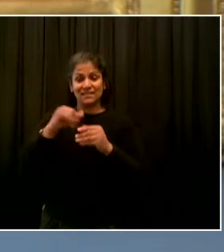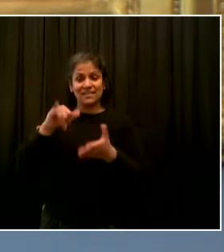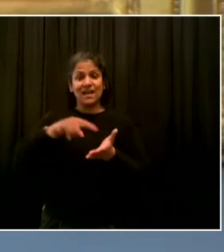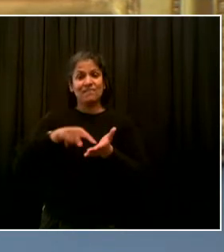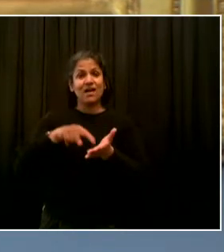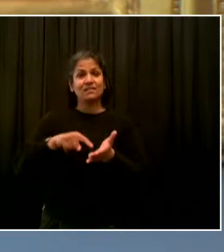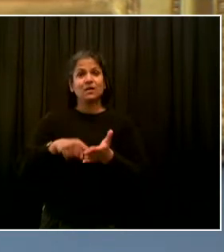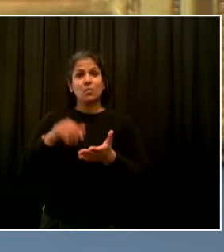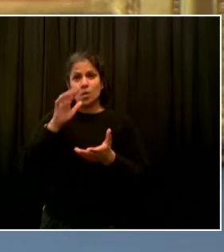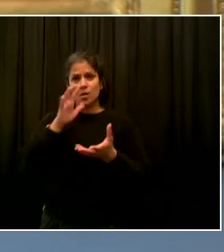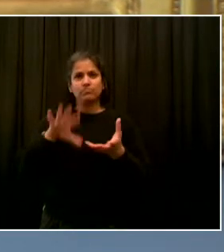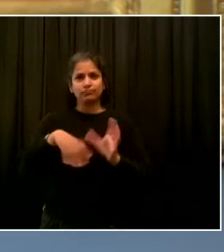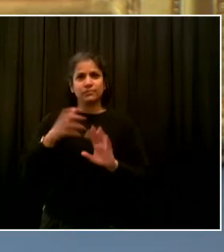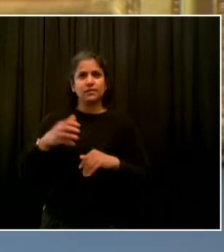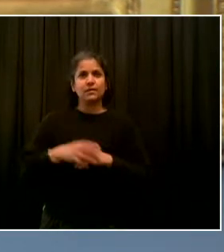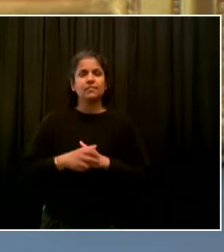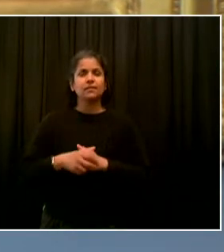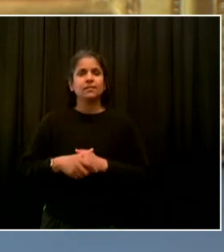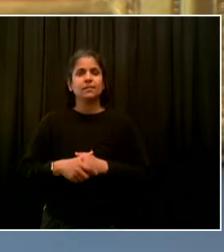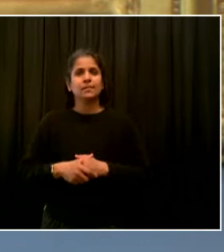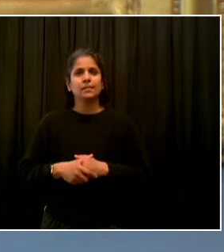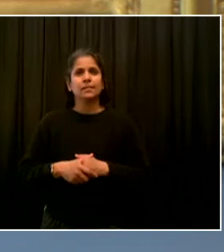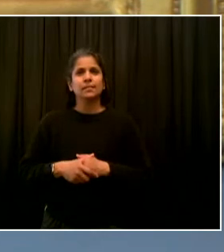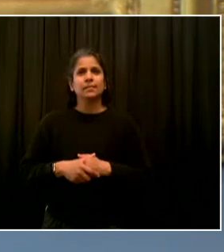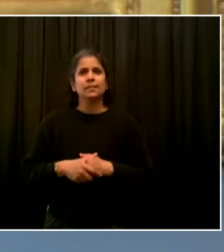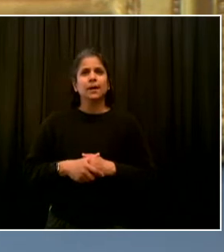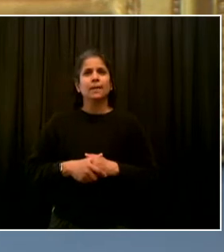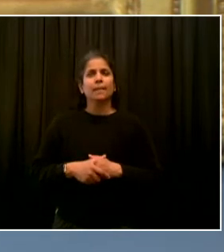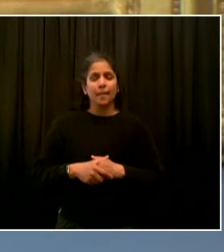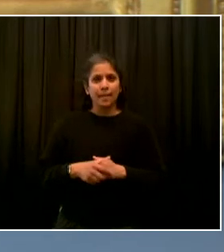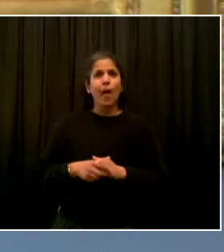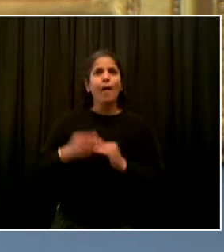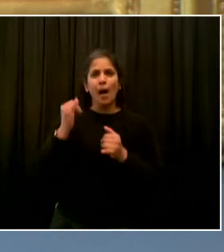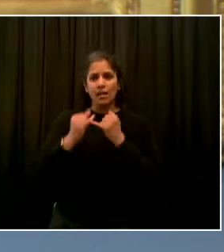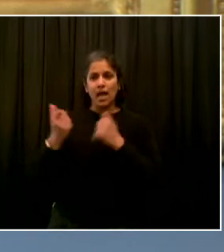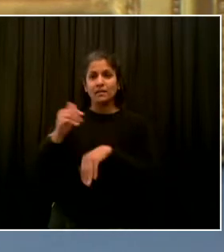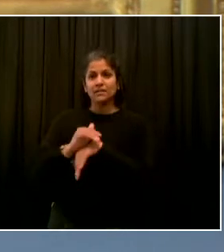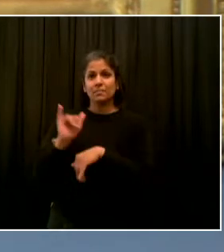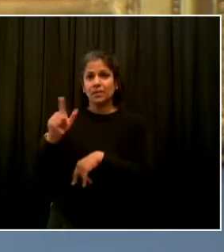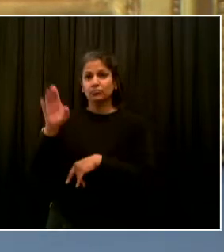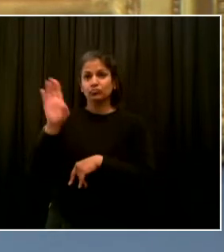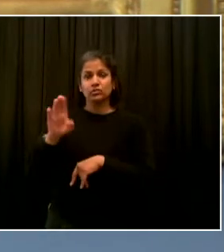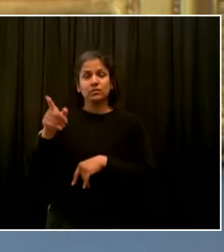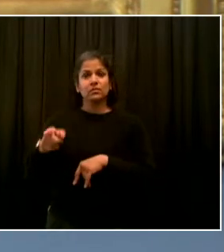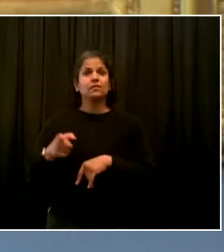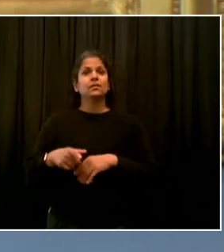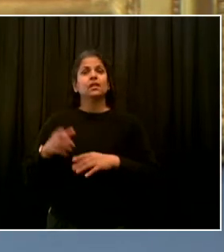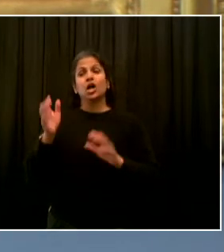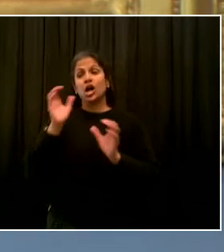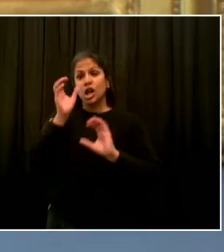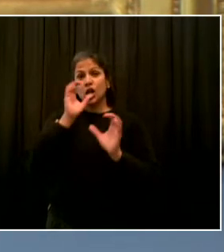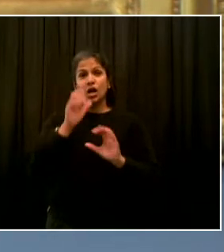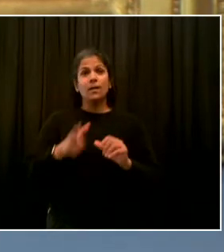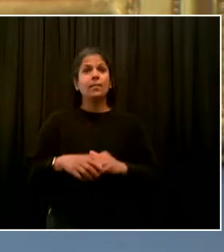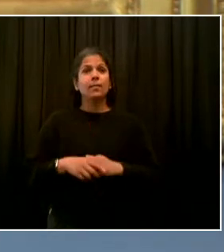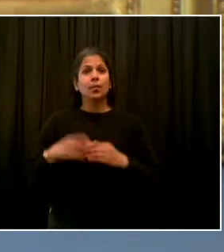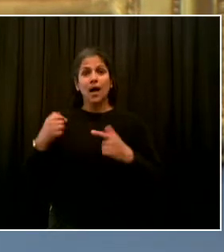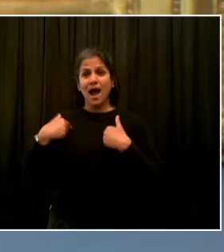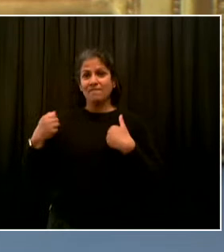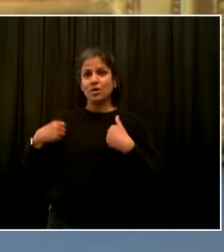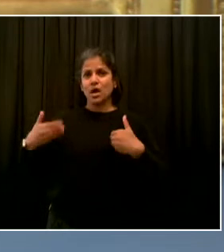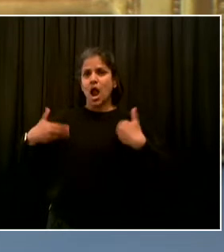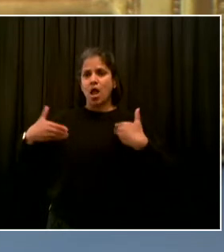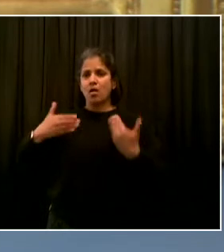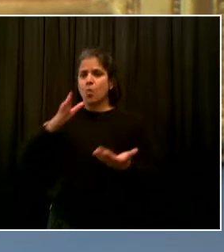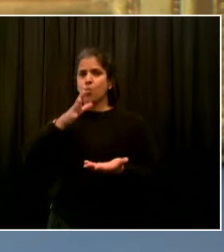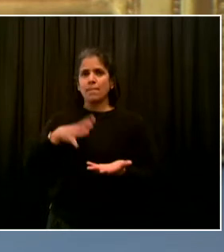time. We were on the ground last night at the location, and it's horrific to have a young lady shot several